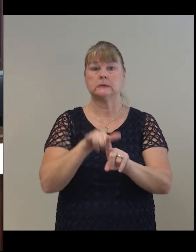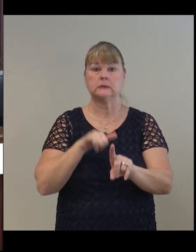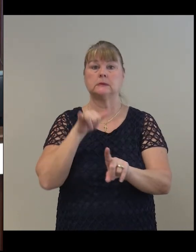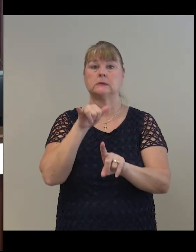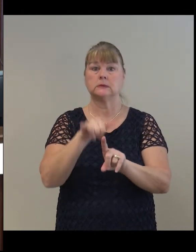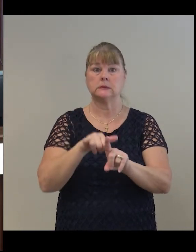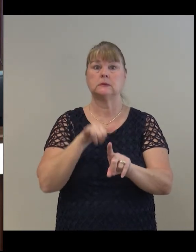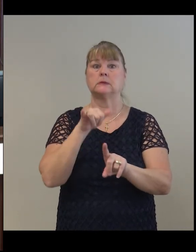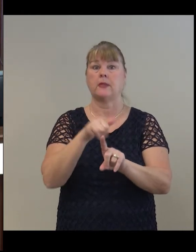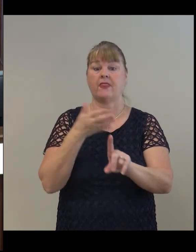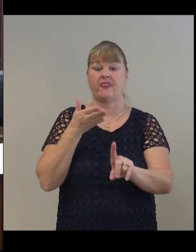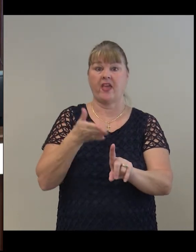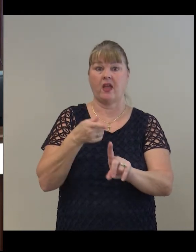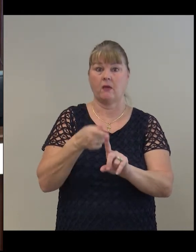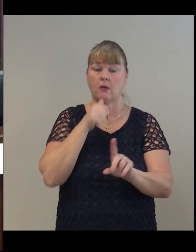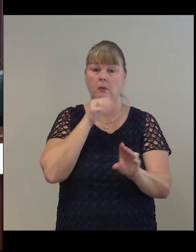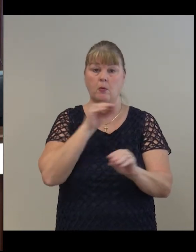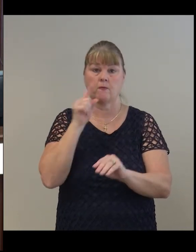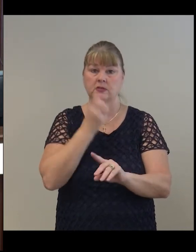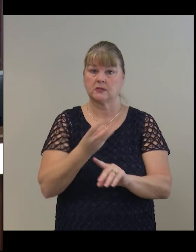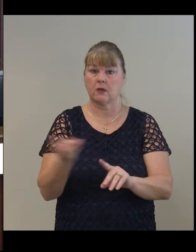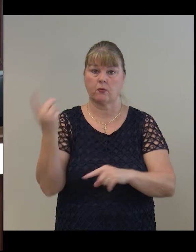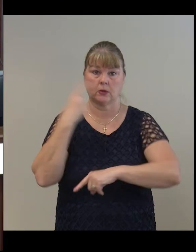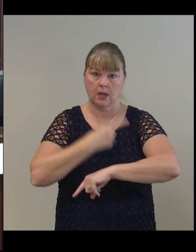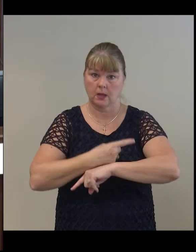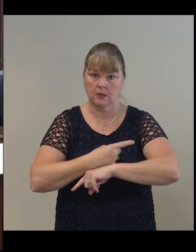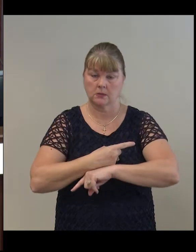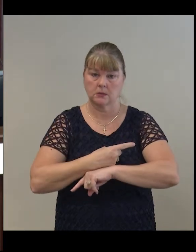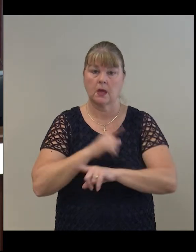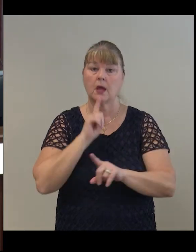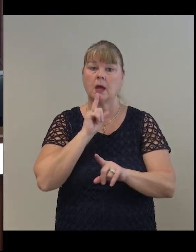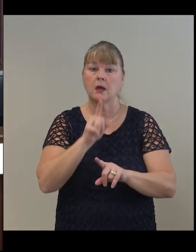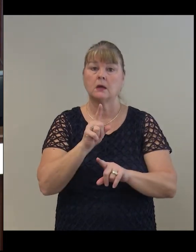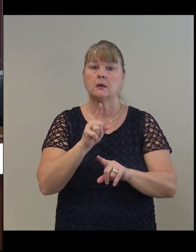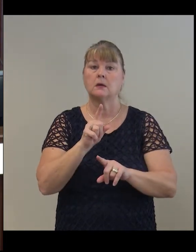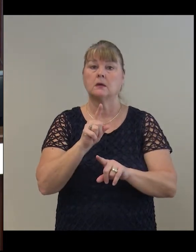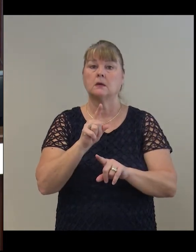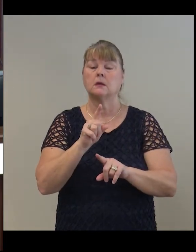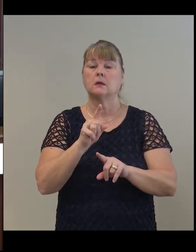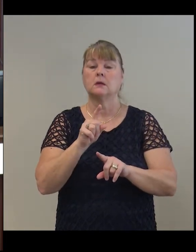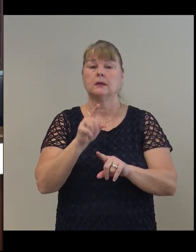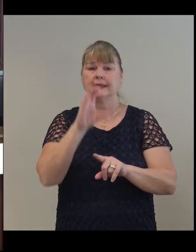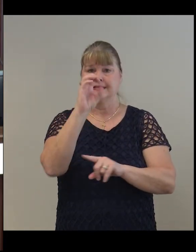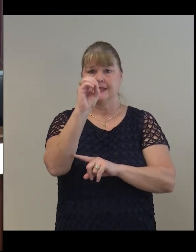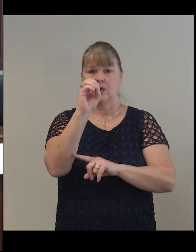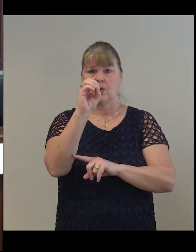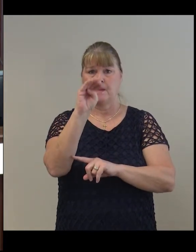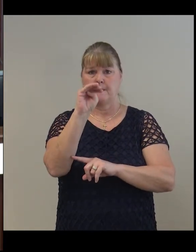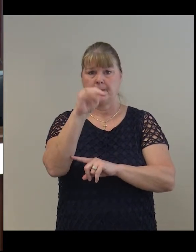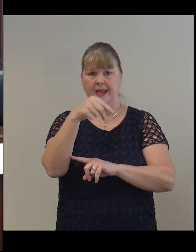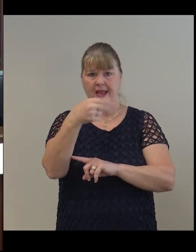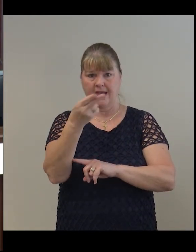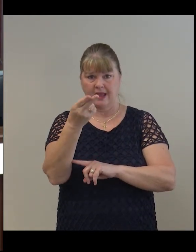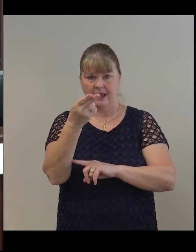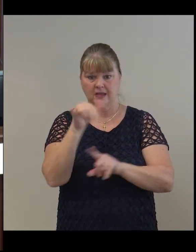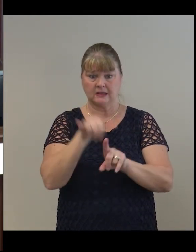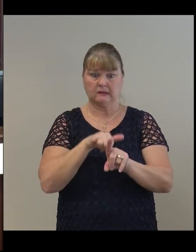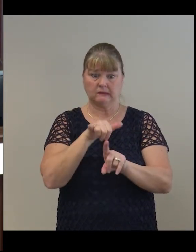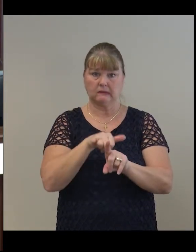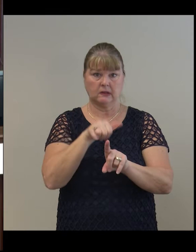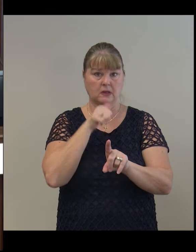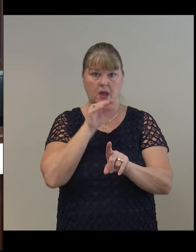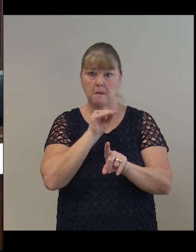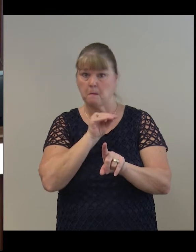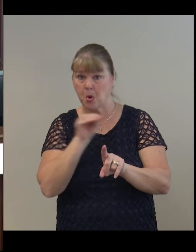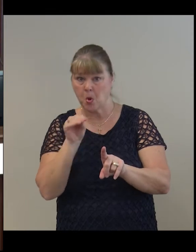actually calculated at 0 miles per hour, which meant that it was not moving at all and just continued to